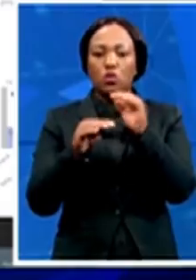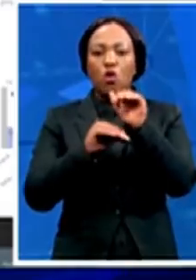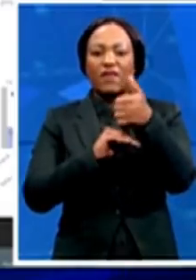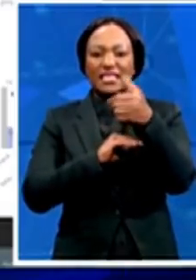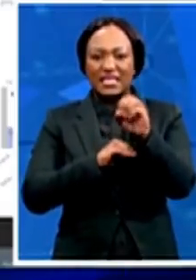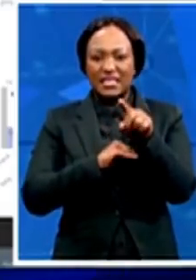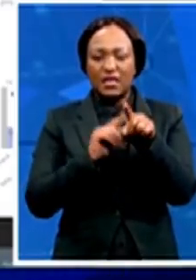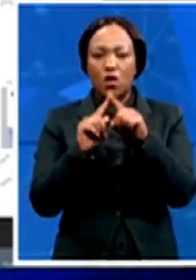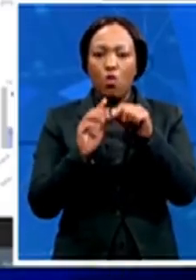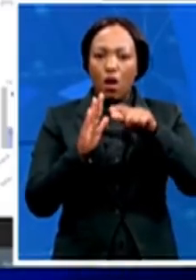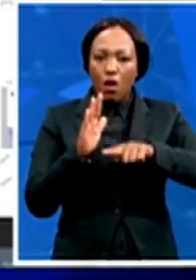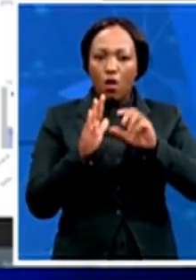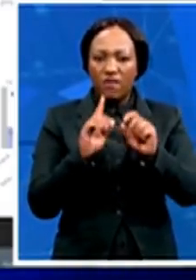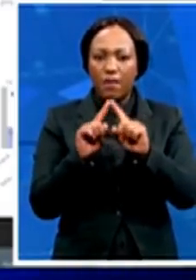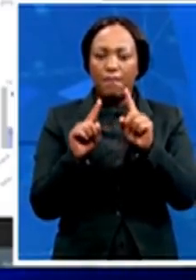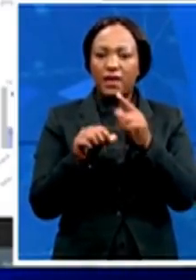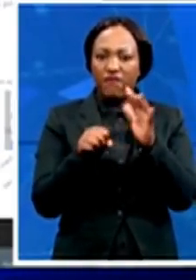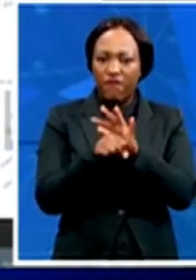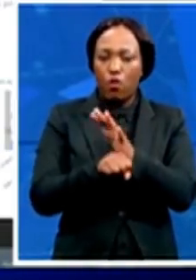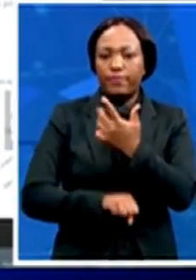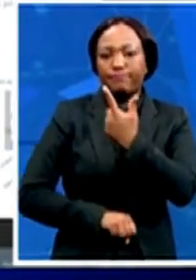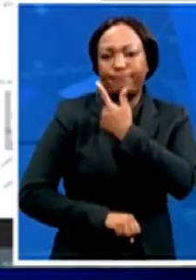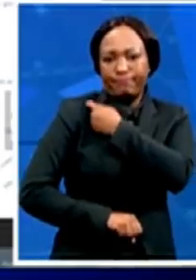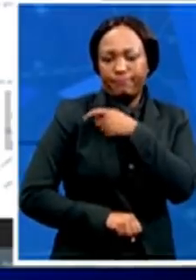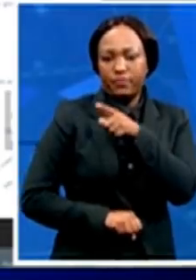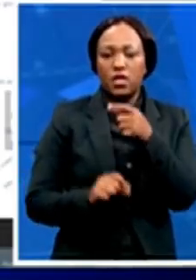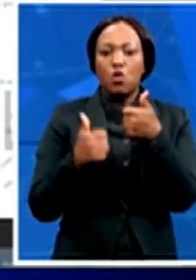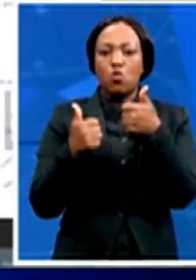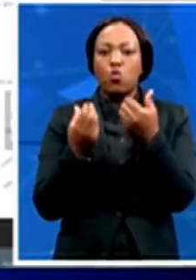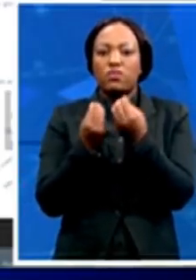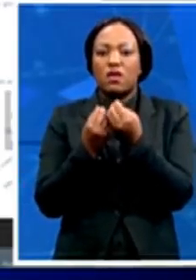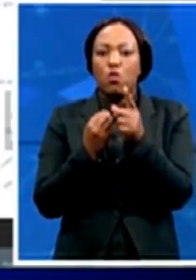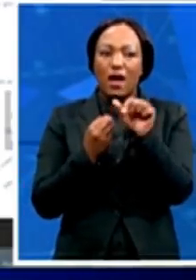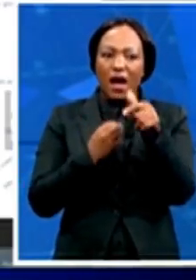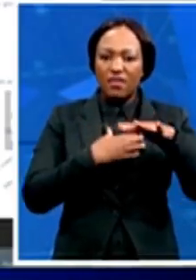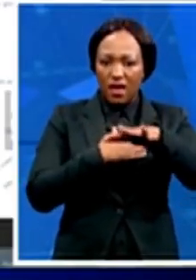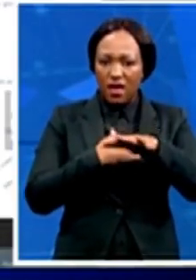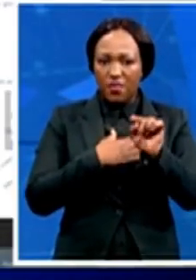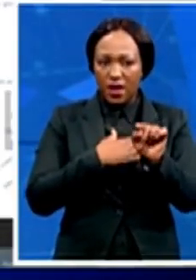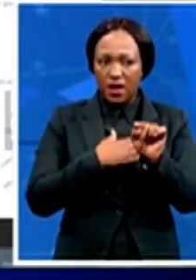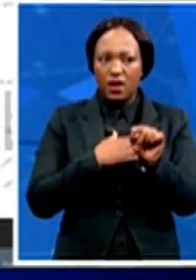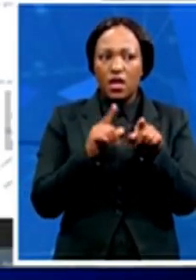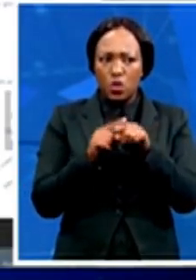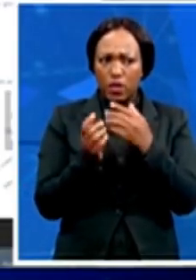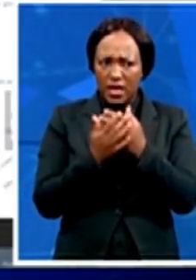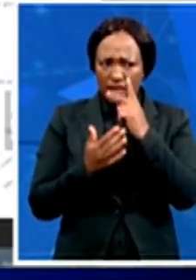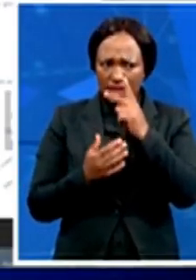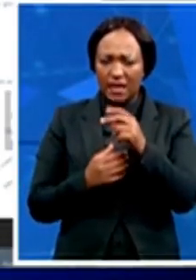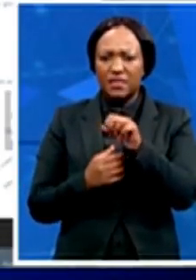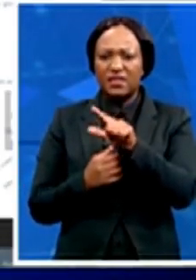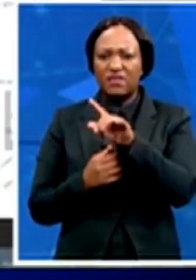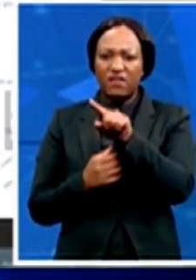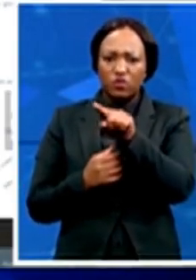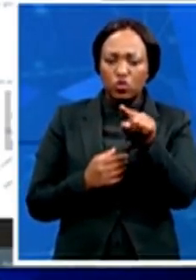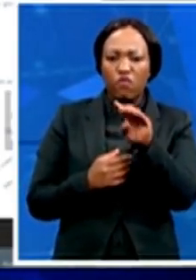but still good figures in certain areas. And then you can tell that for 35 to 49 is our third priority. So our figures